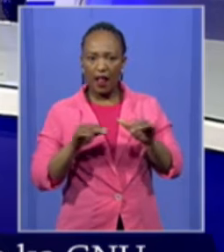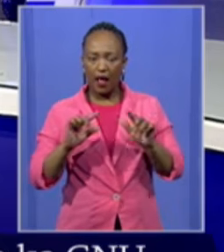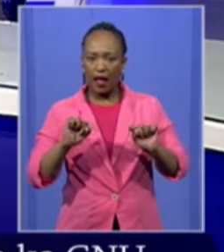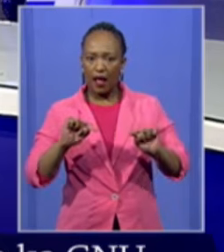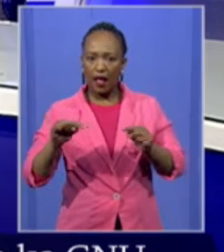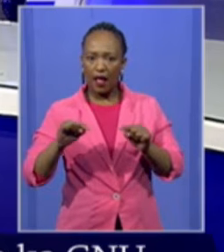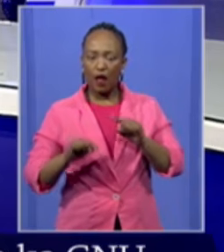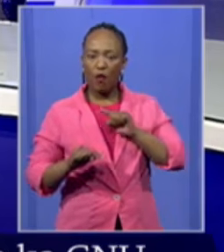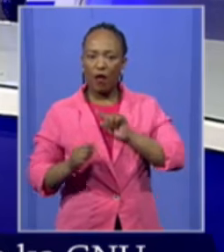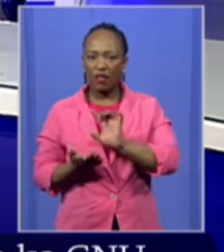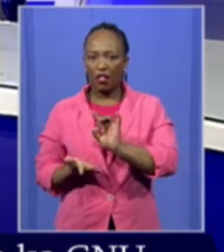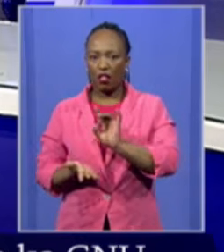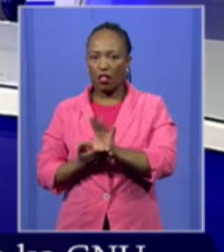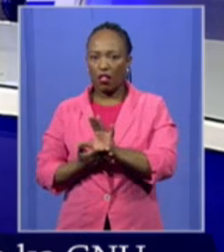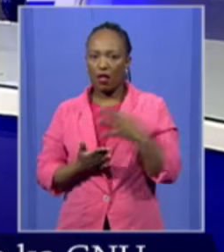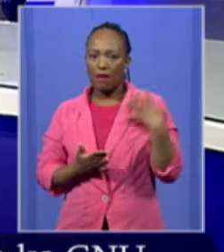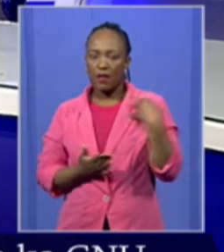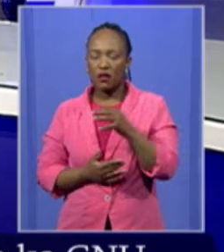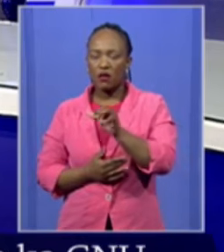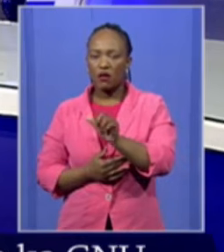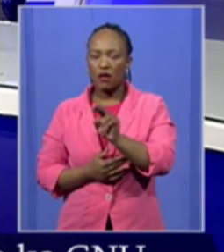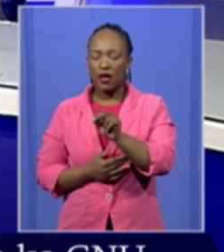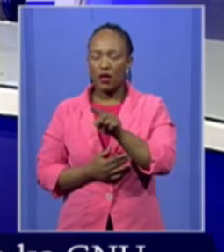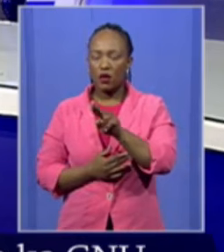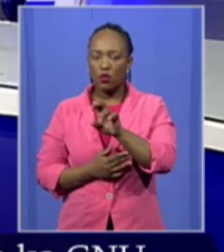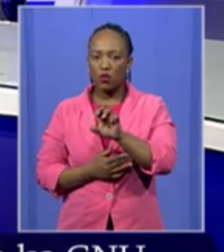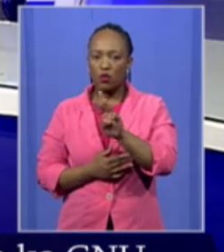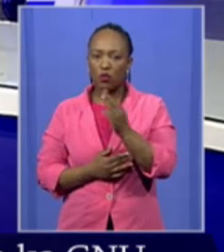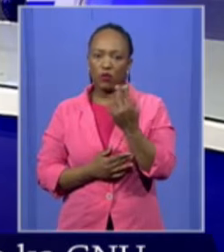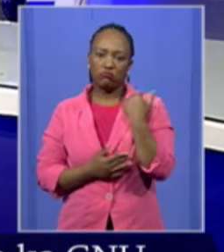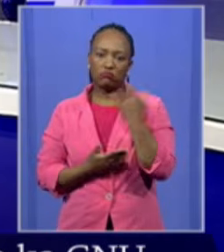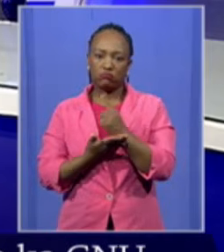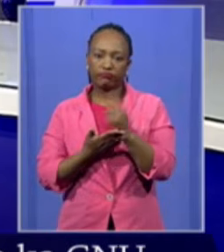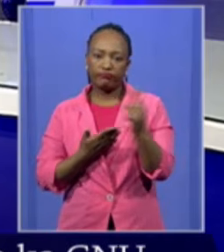wa letona Andrew Whitfield dibekeng tse 2 tse fetileng.